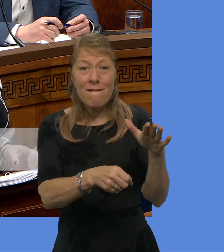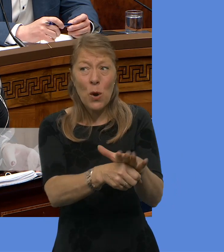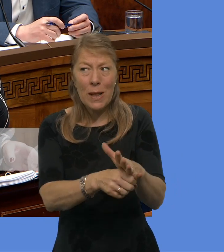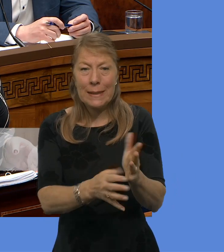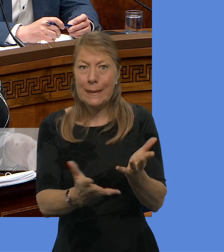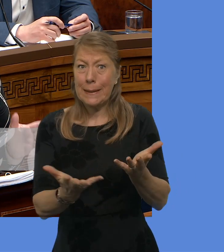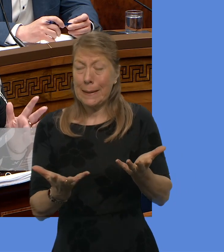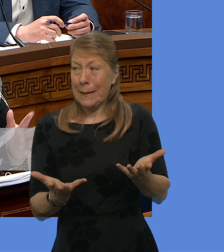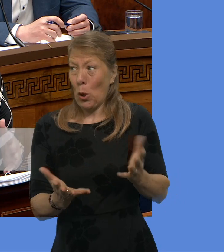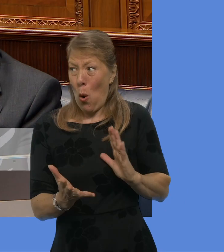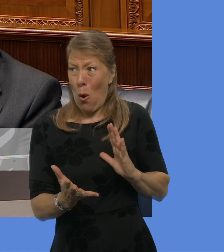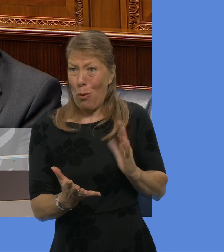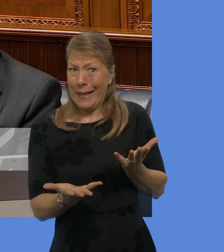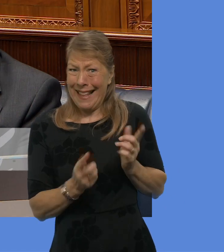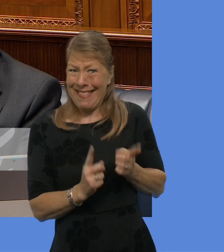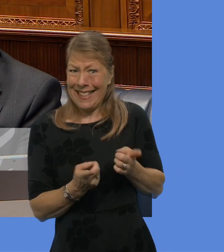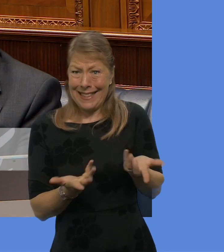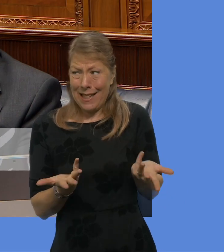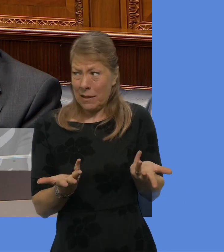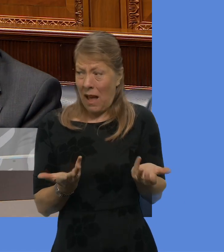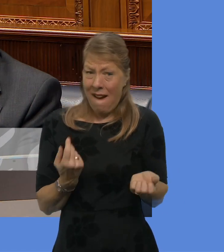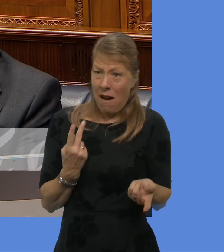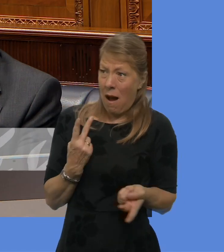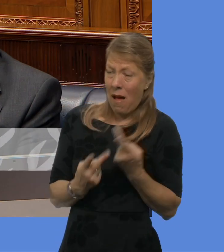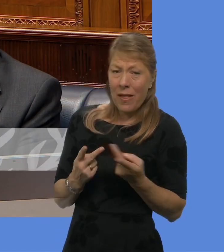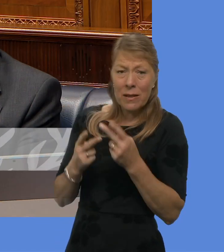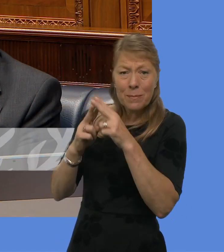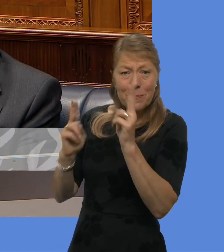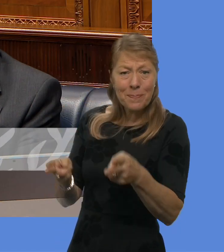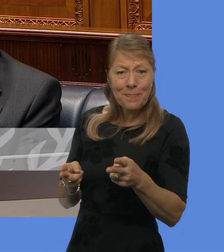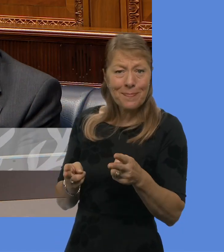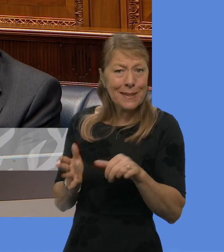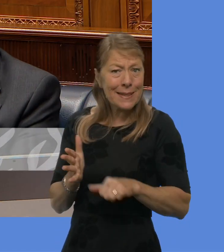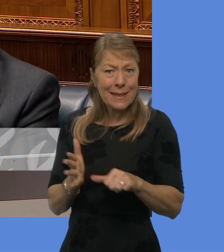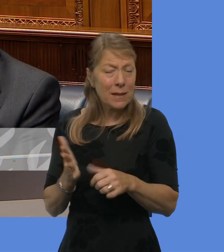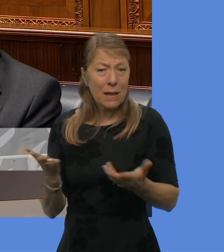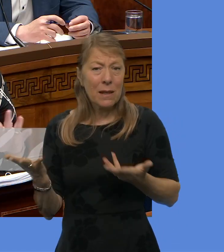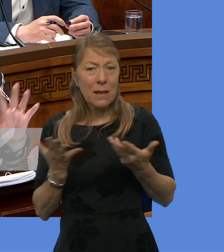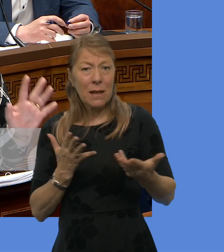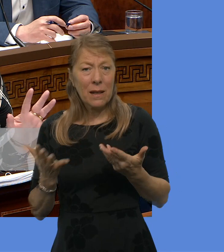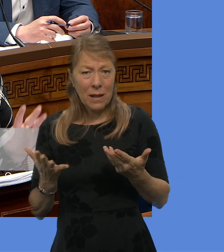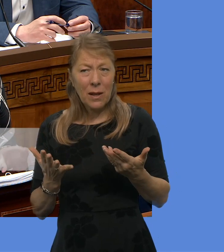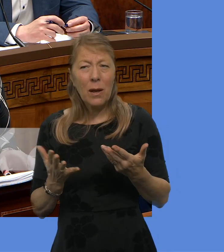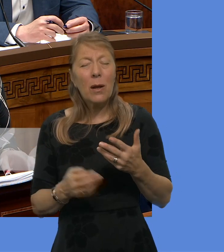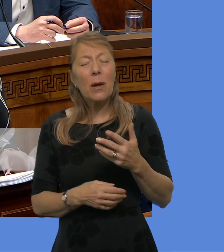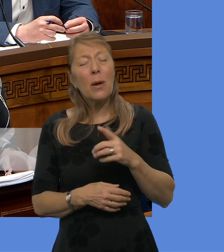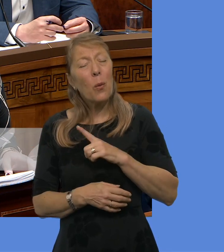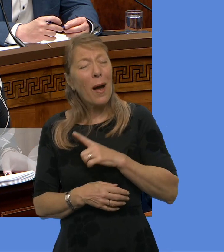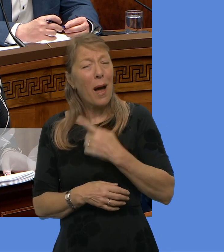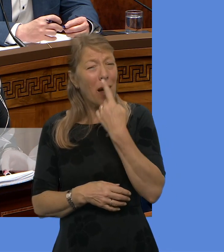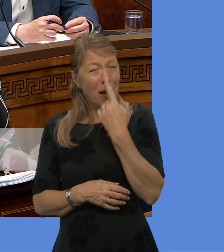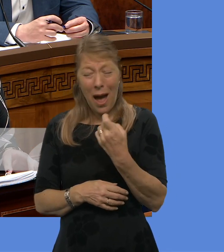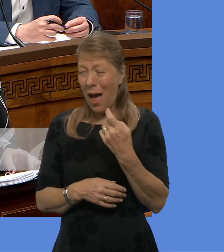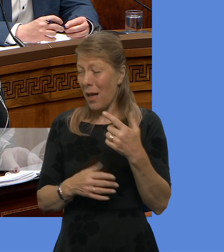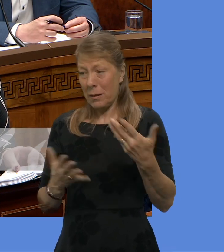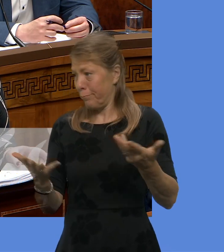accommodation for use if there was, for example, an incident with regard to infrastructure that put another residential area out of use. The